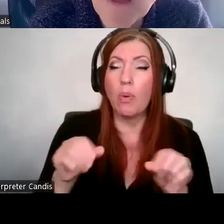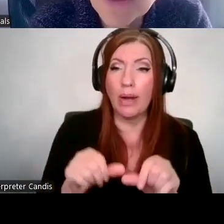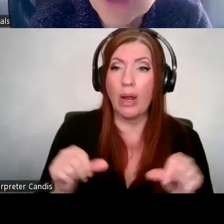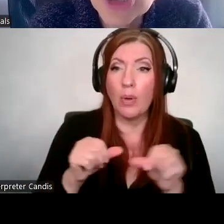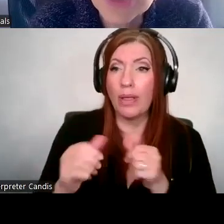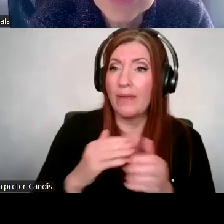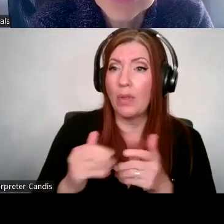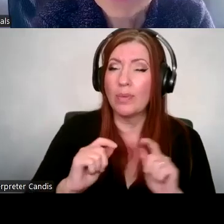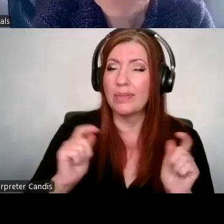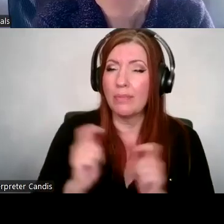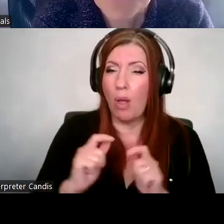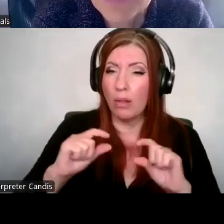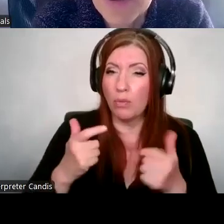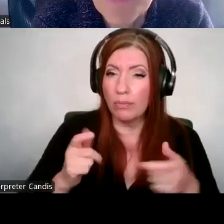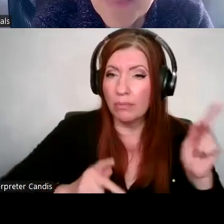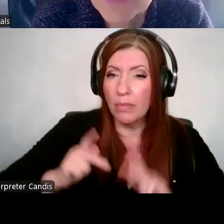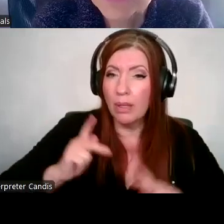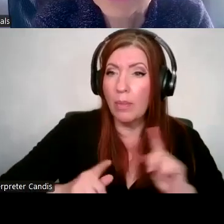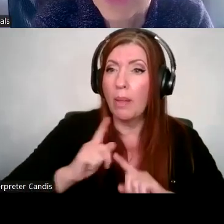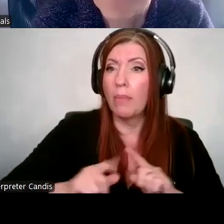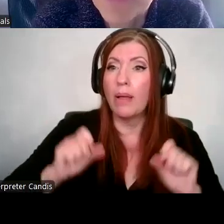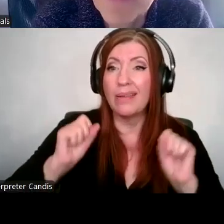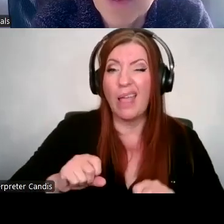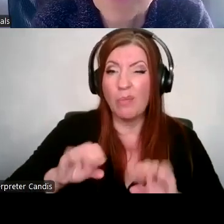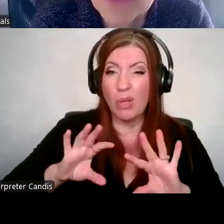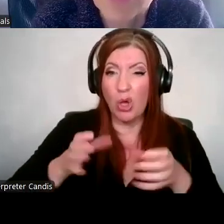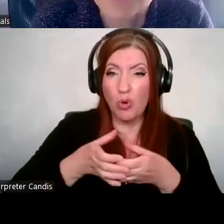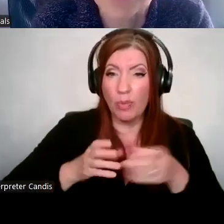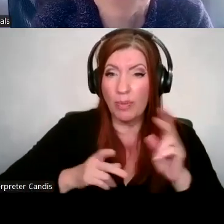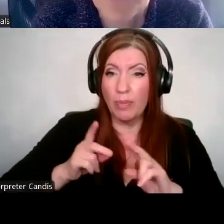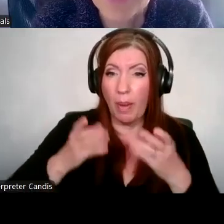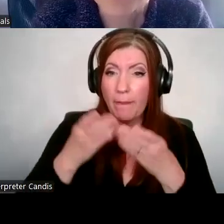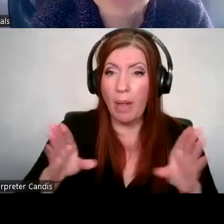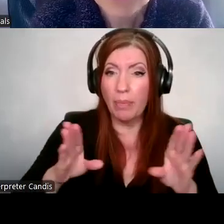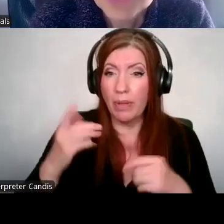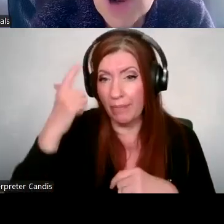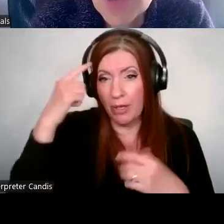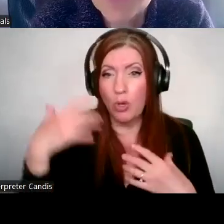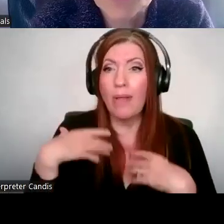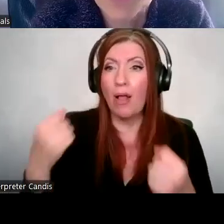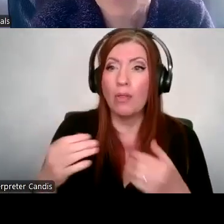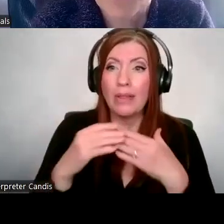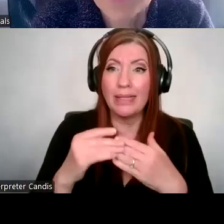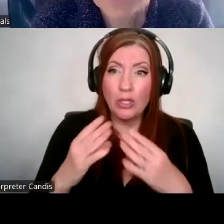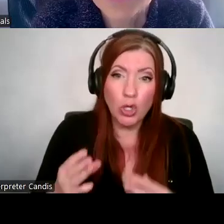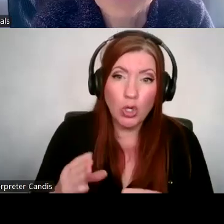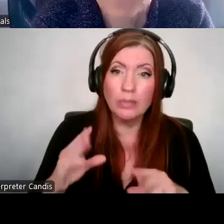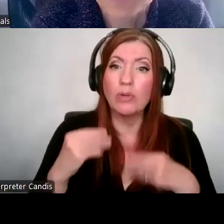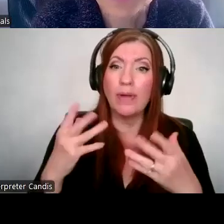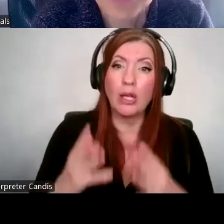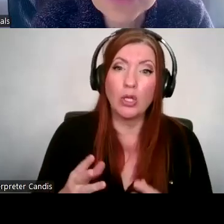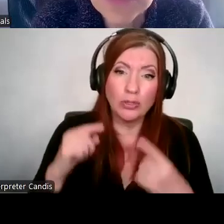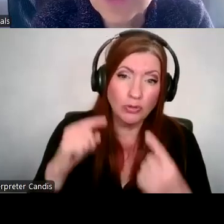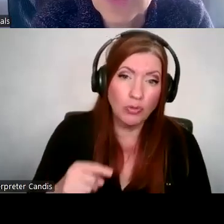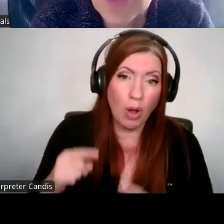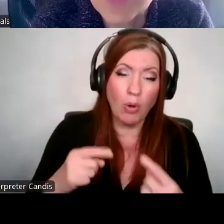small population, it can be a population that public mental health leaders and providers struggle with. So we're going to provide the latest